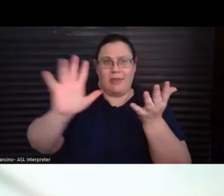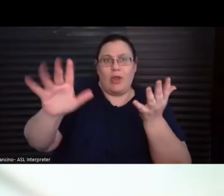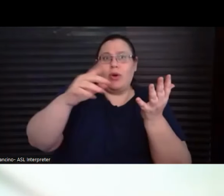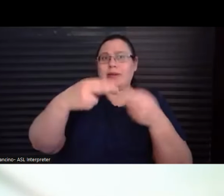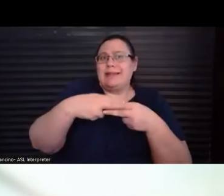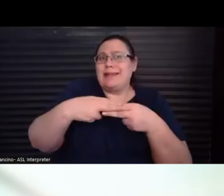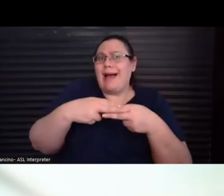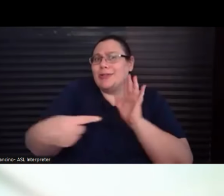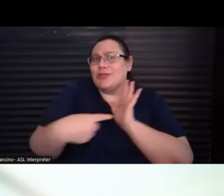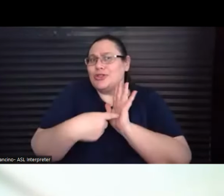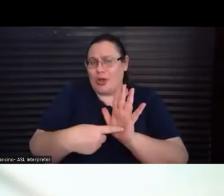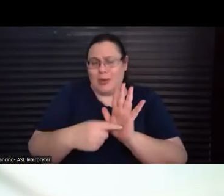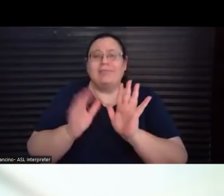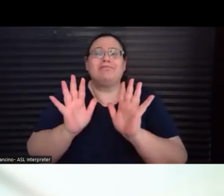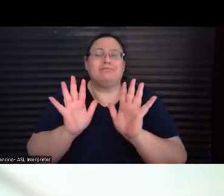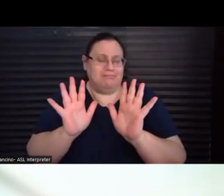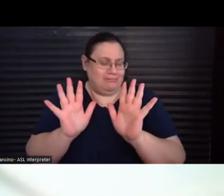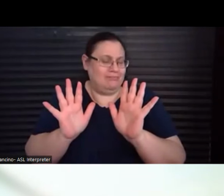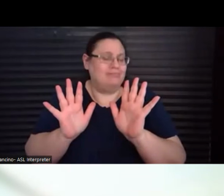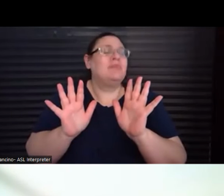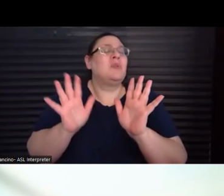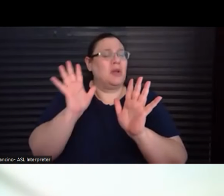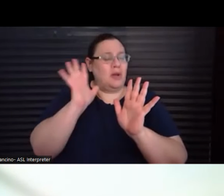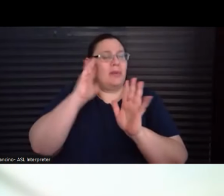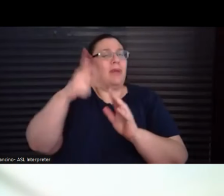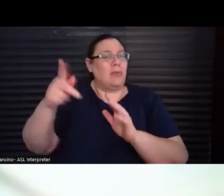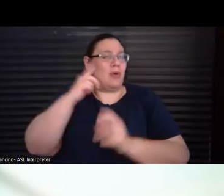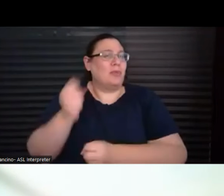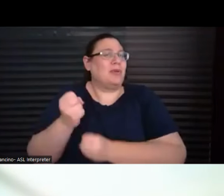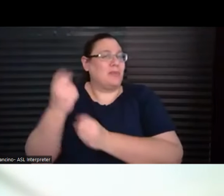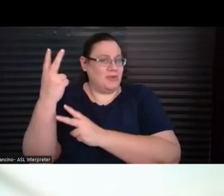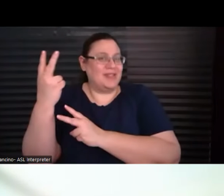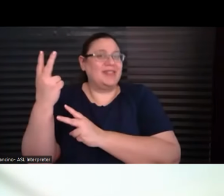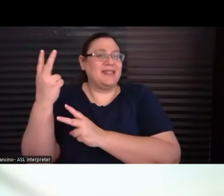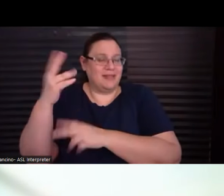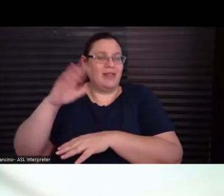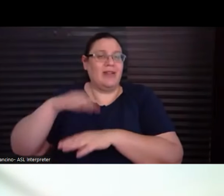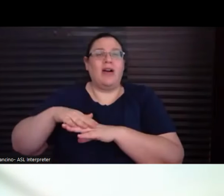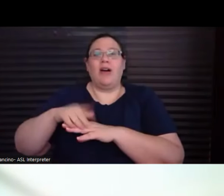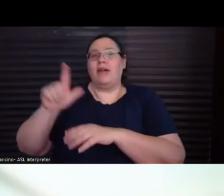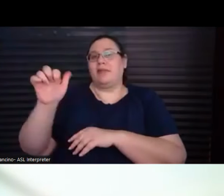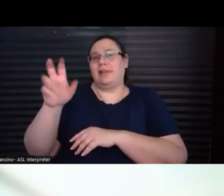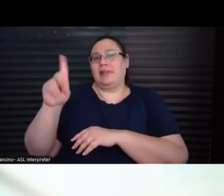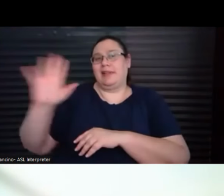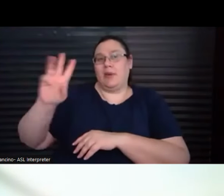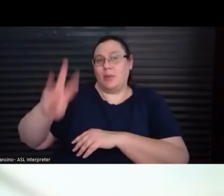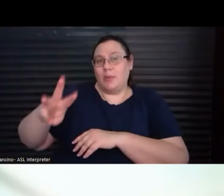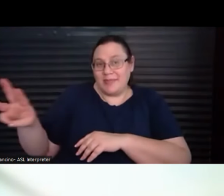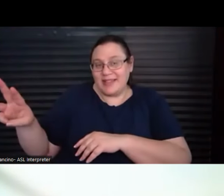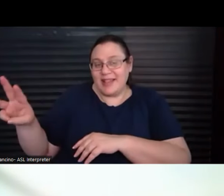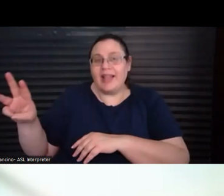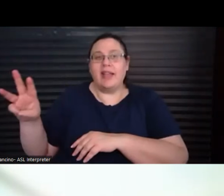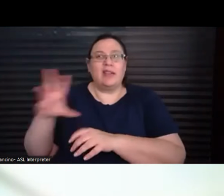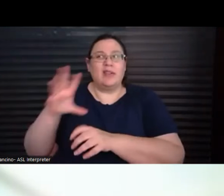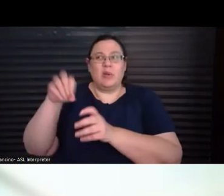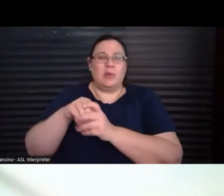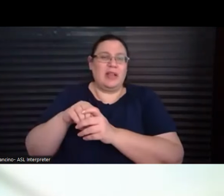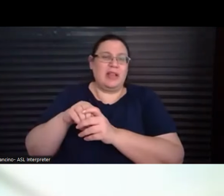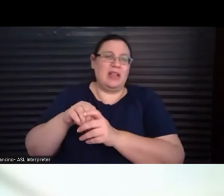showing. So they will be posted. This presentation will be posted on the LEAD website within 7 to